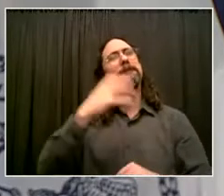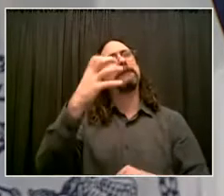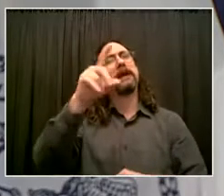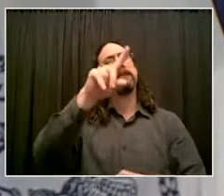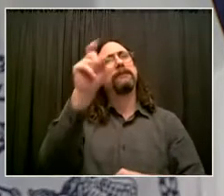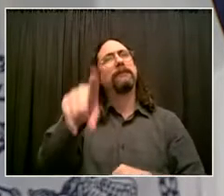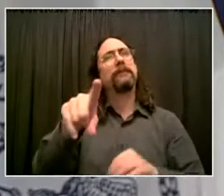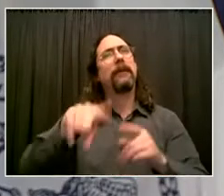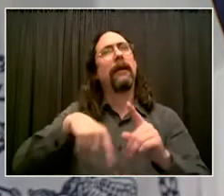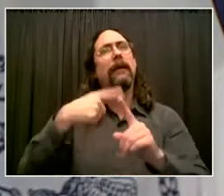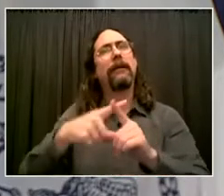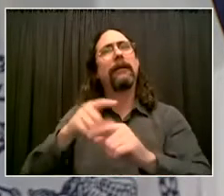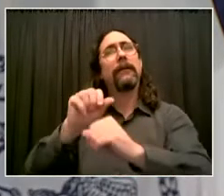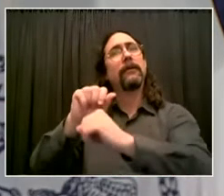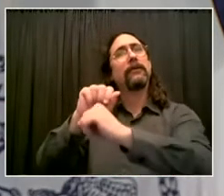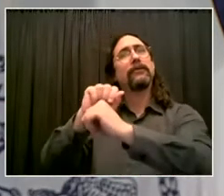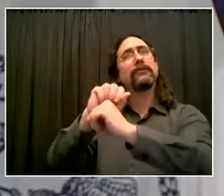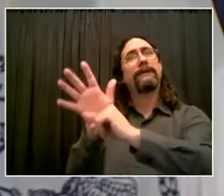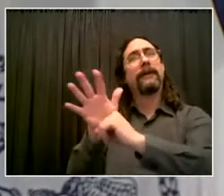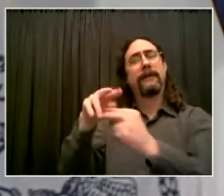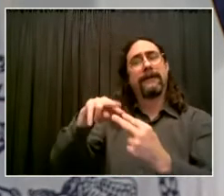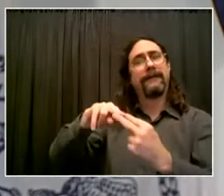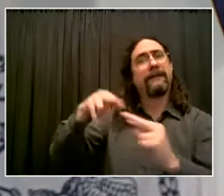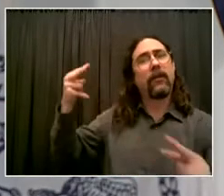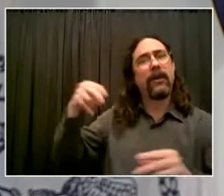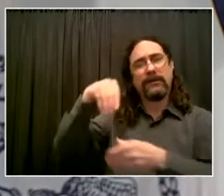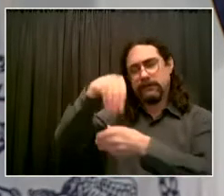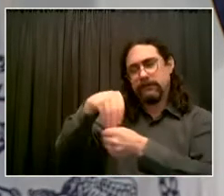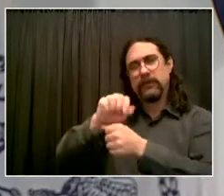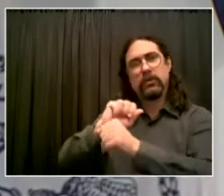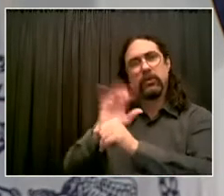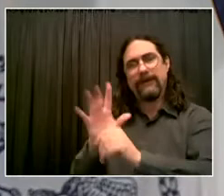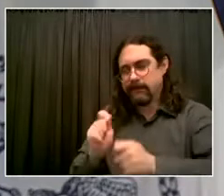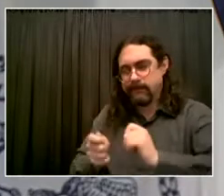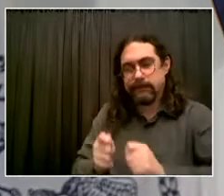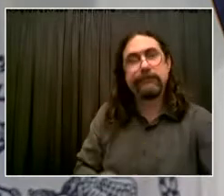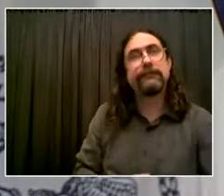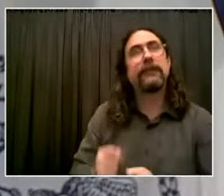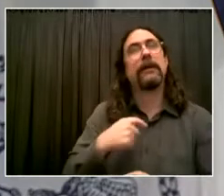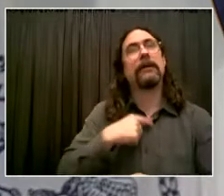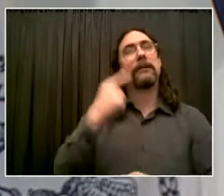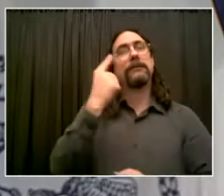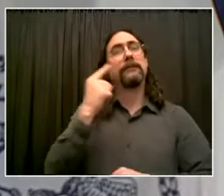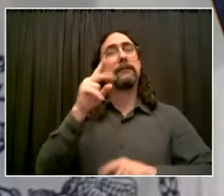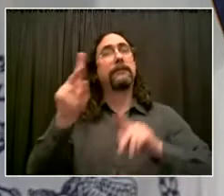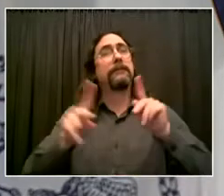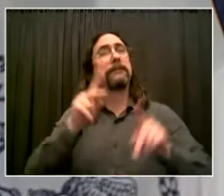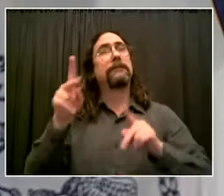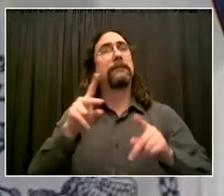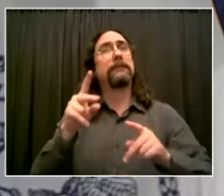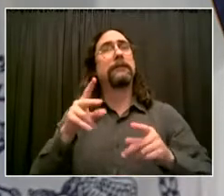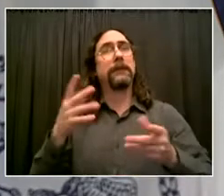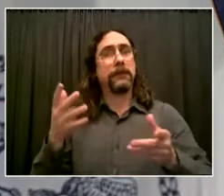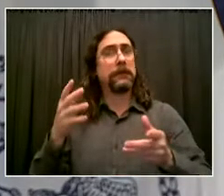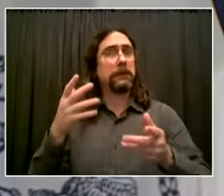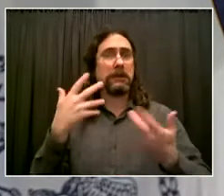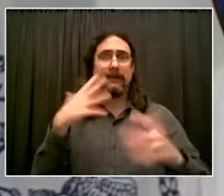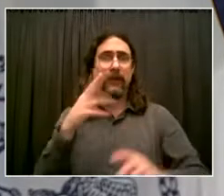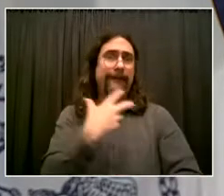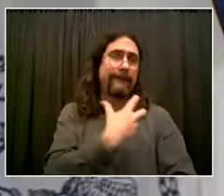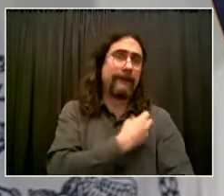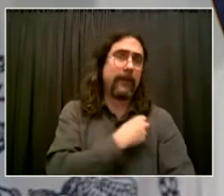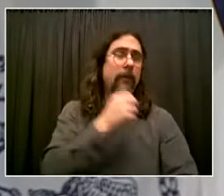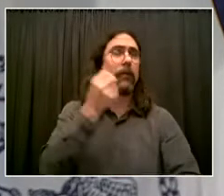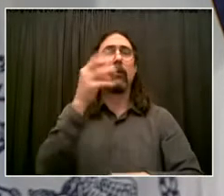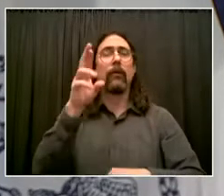department officials measuring that at all, or what role the variants are playing in reinfection rates? It's a